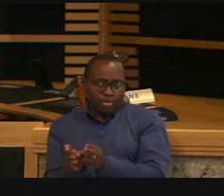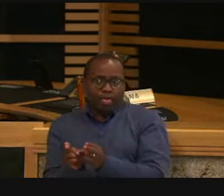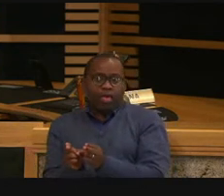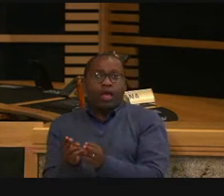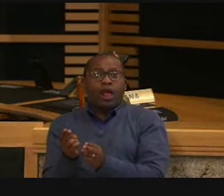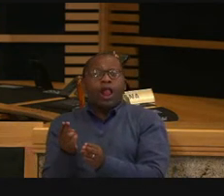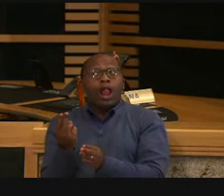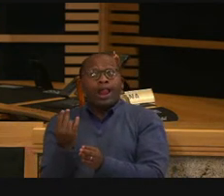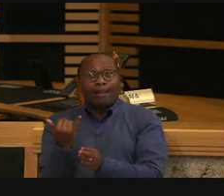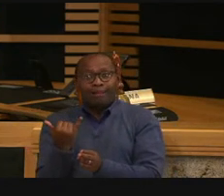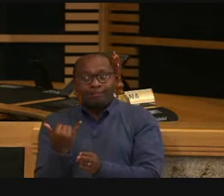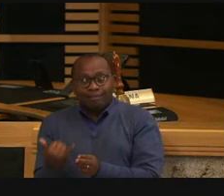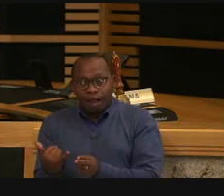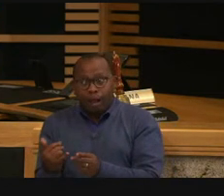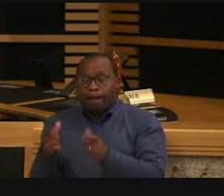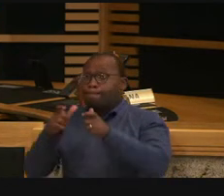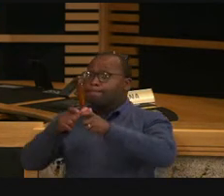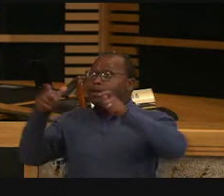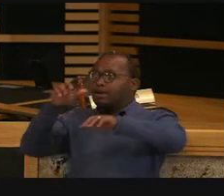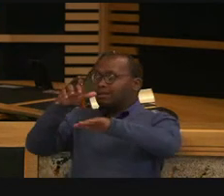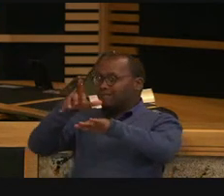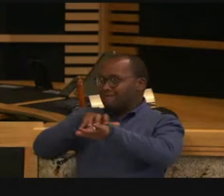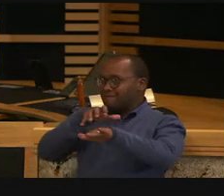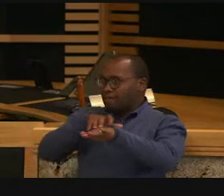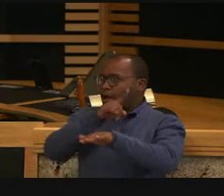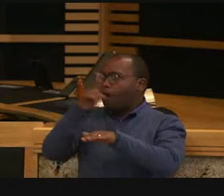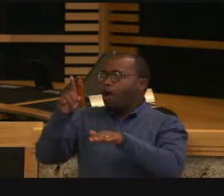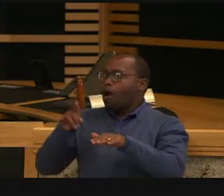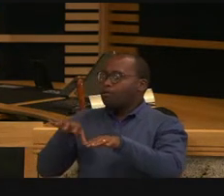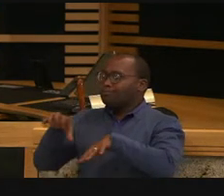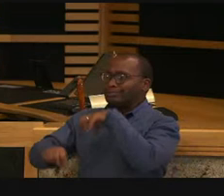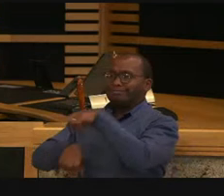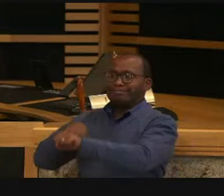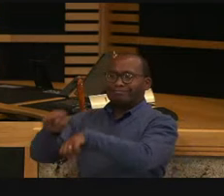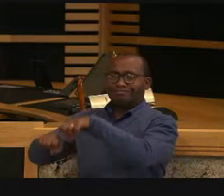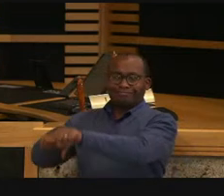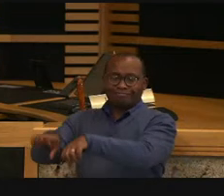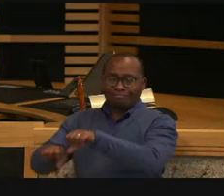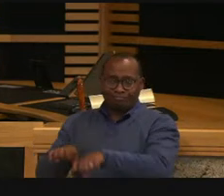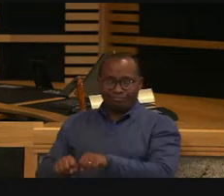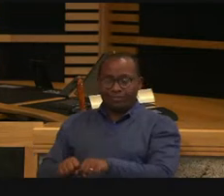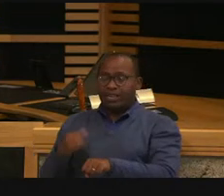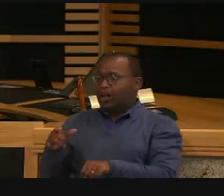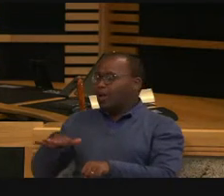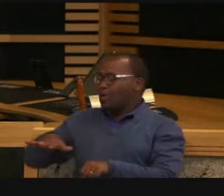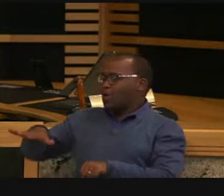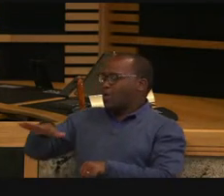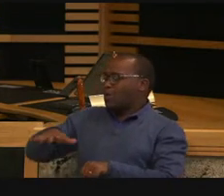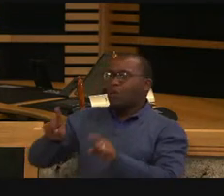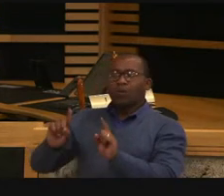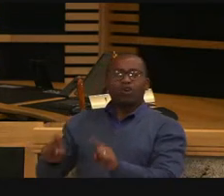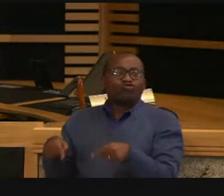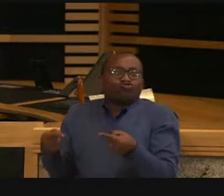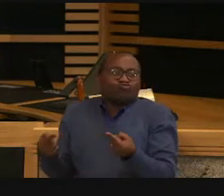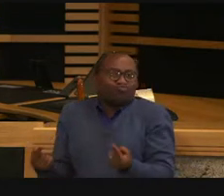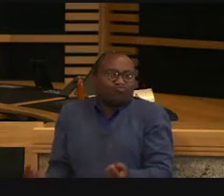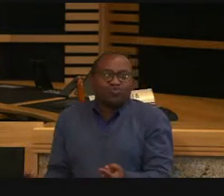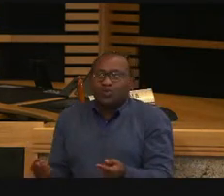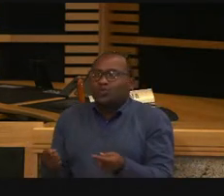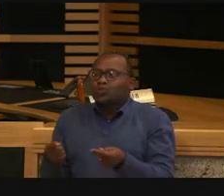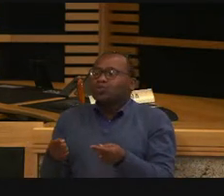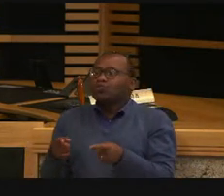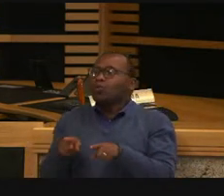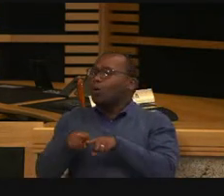farmers and private growers. These traditional farmers cannot compete. The cost of getting a license to grow cannabis is too